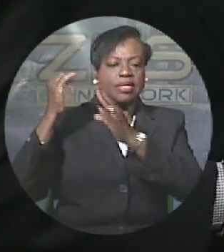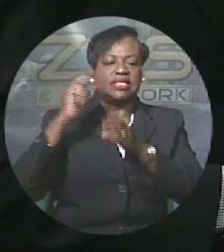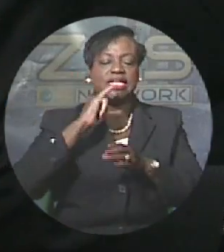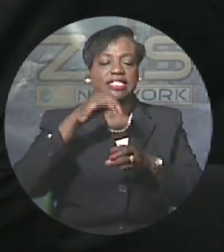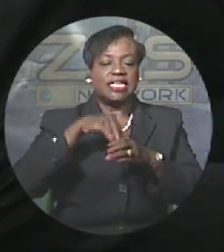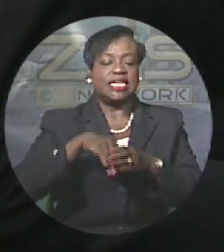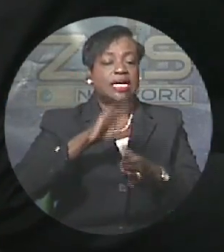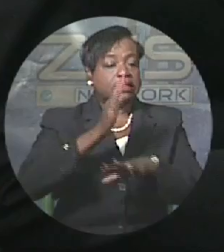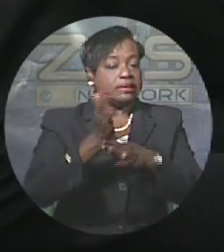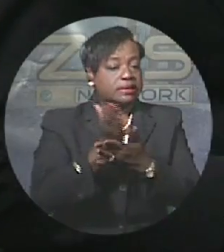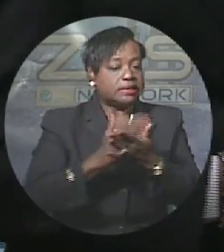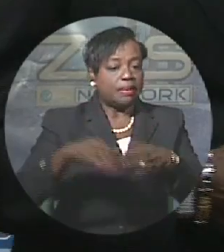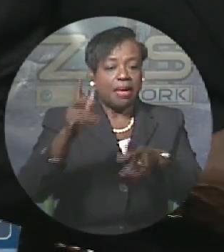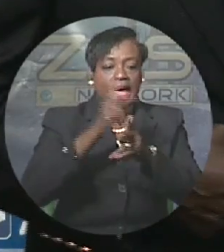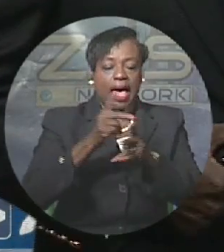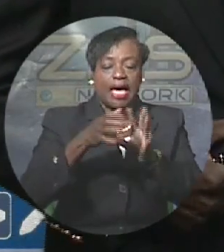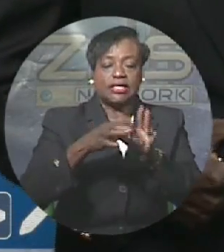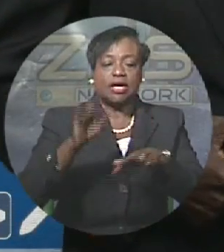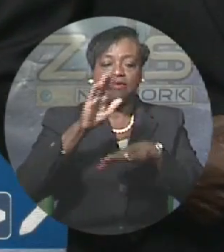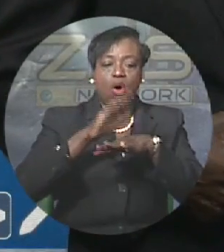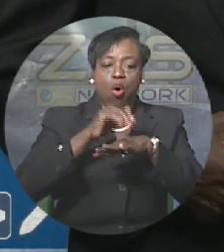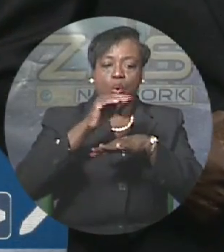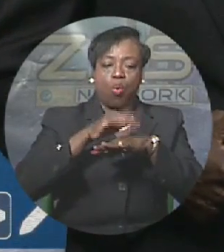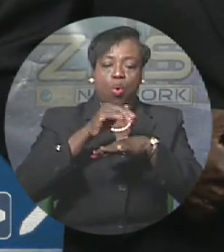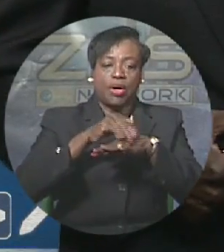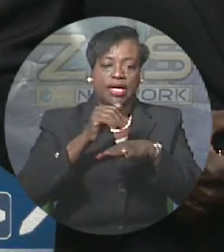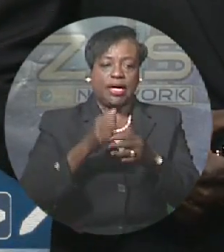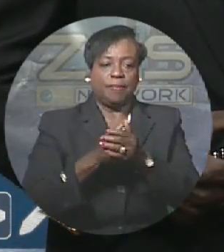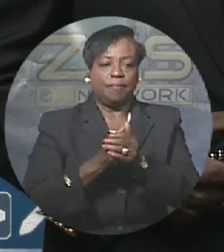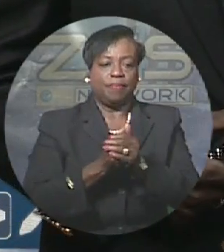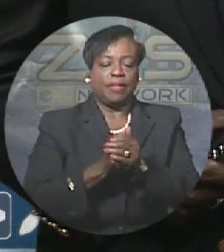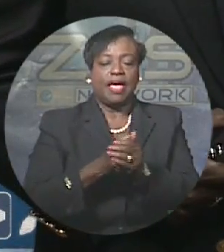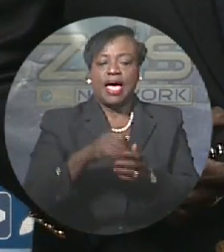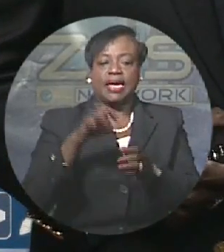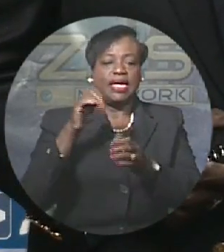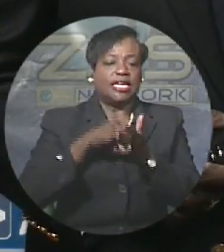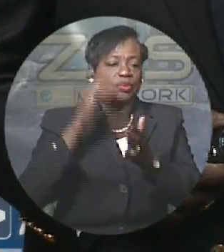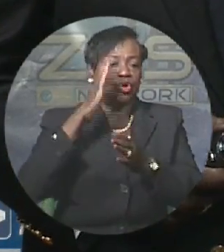until Irma makes its exit, which will not take place until about Tuesday of next week.